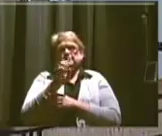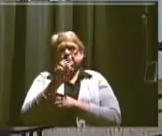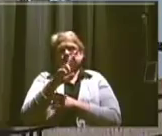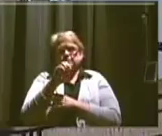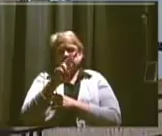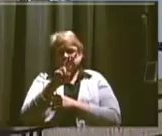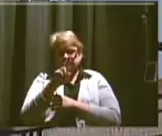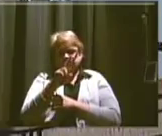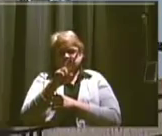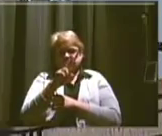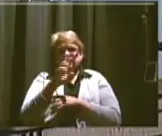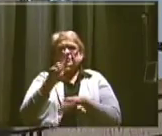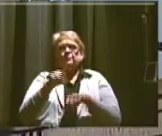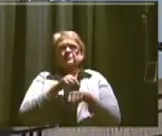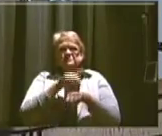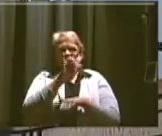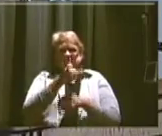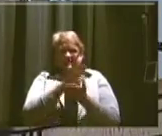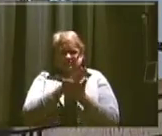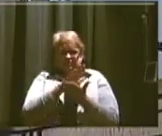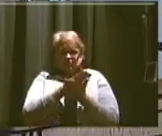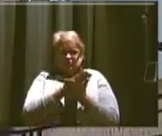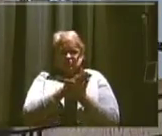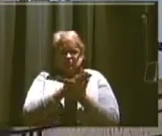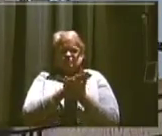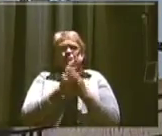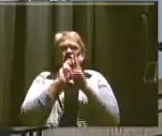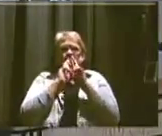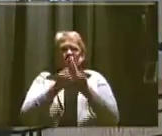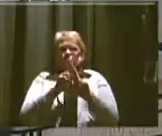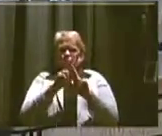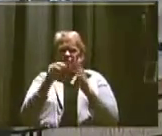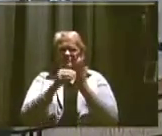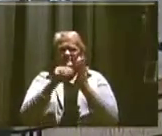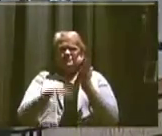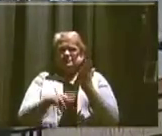remarks about these outstanding students.